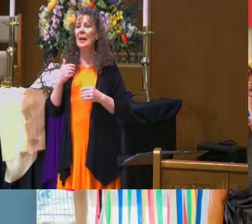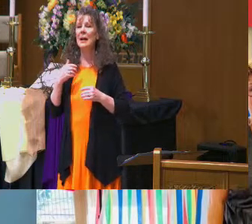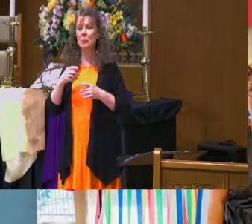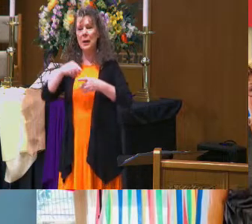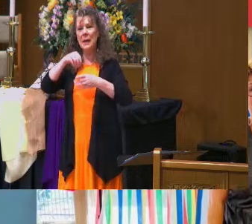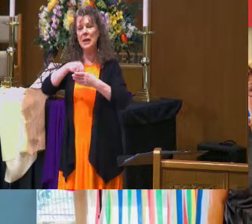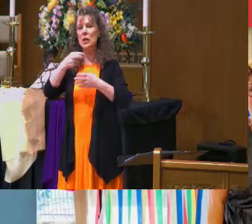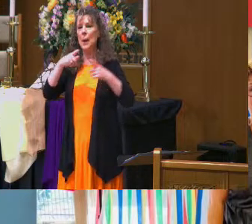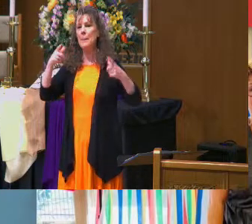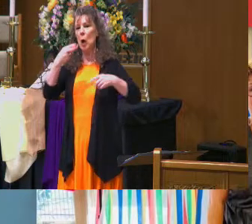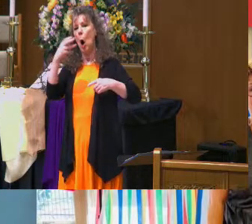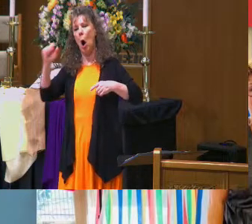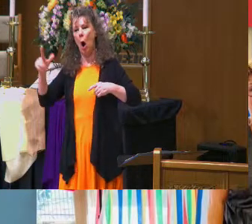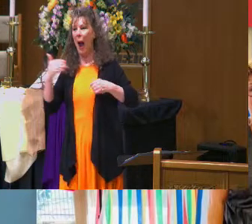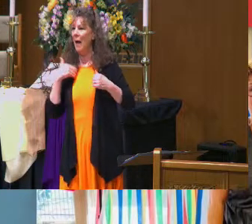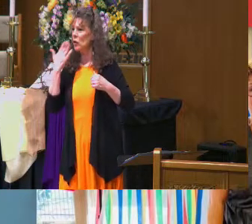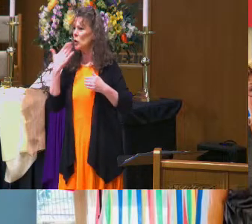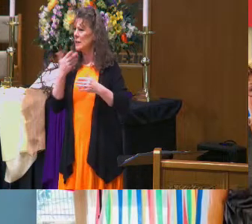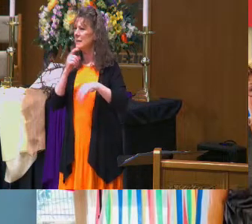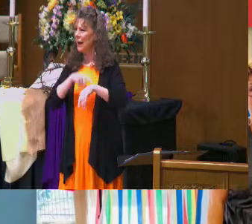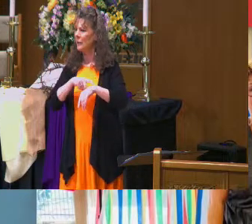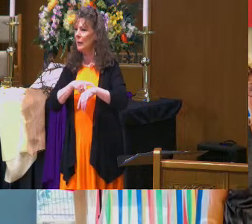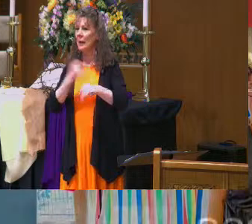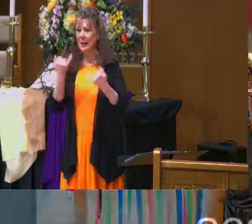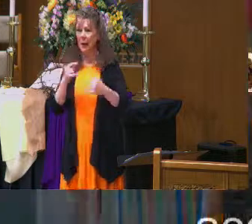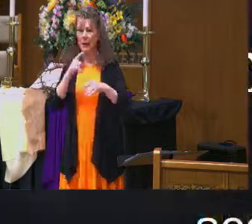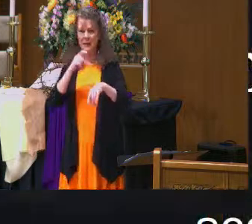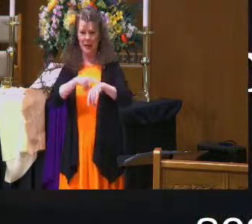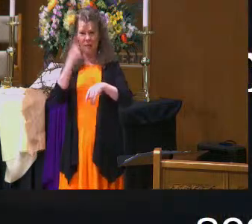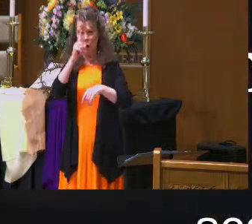time. Now it's time for our tithes and offerings.